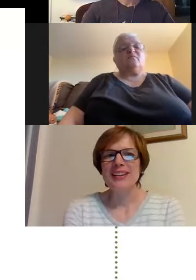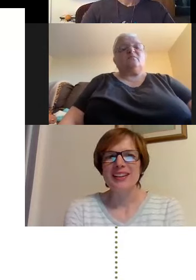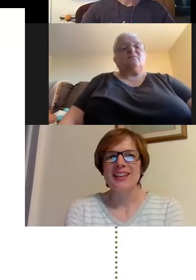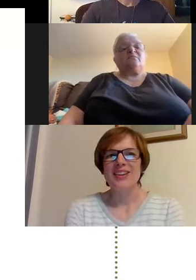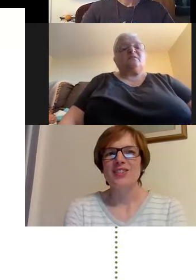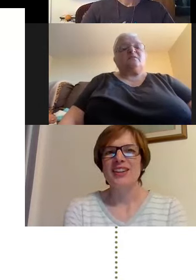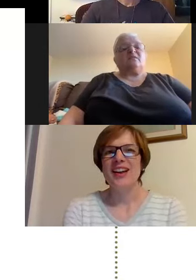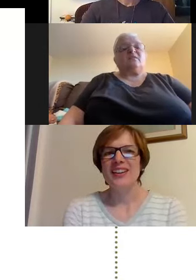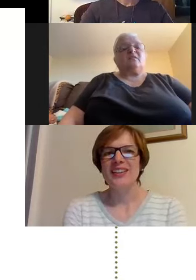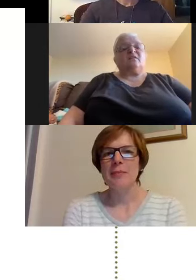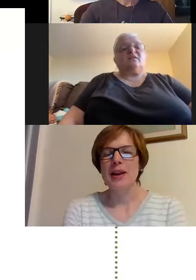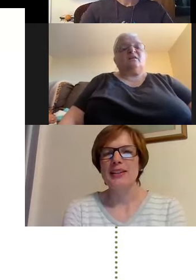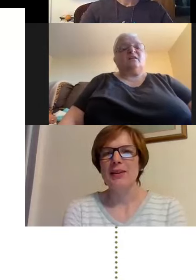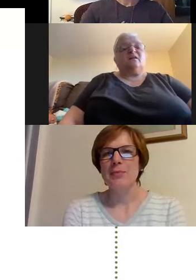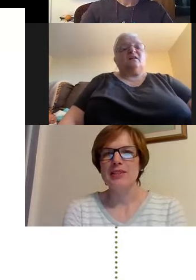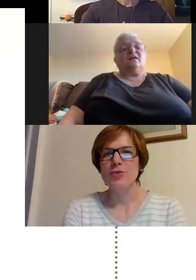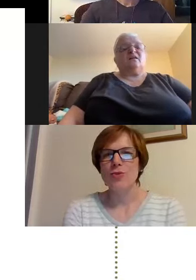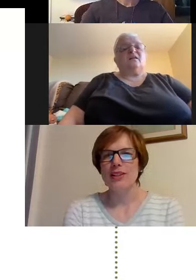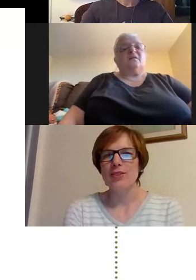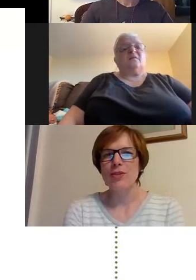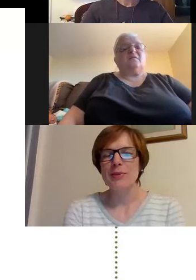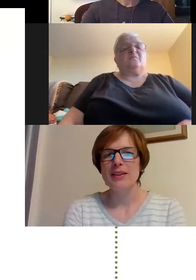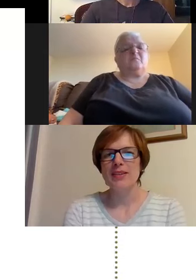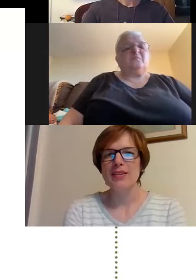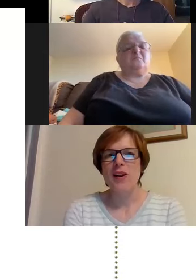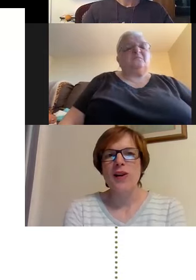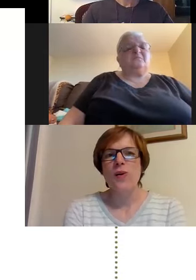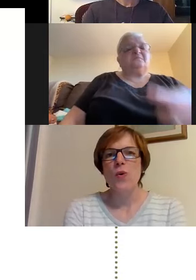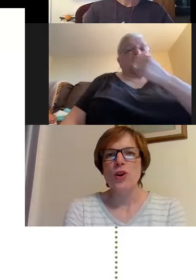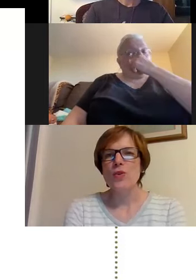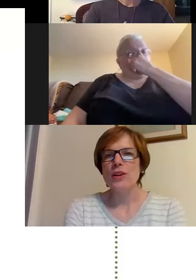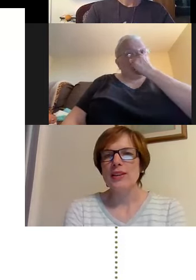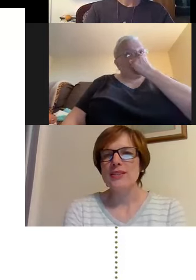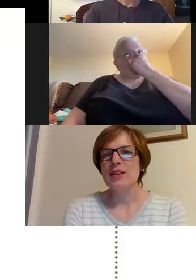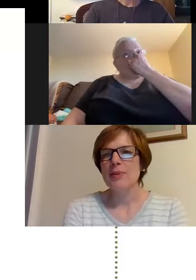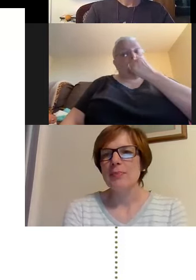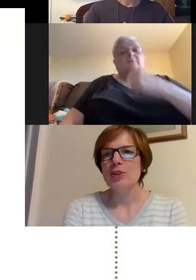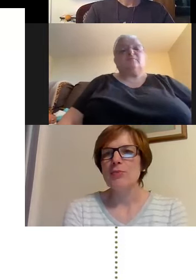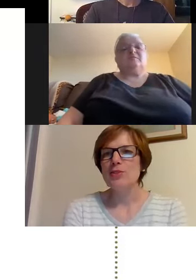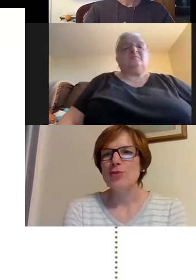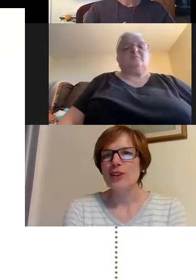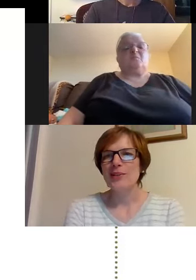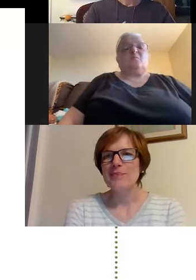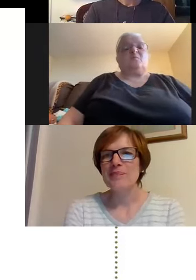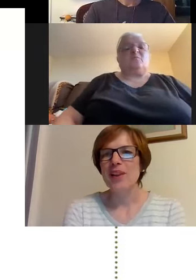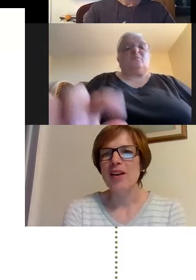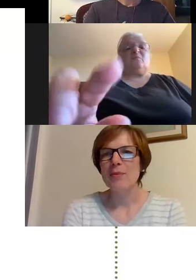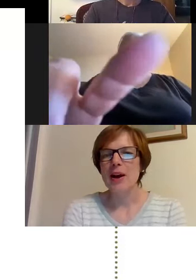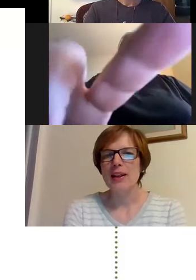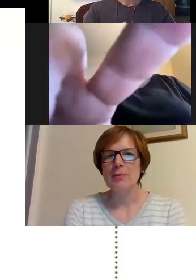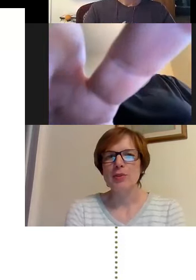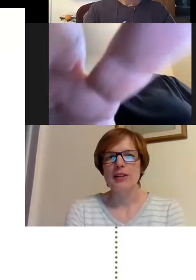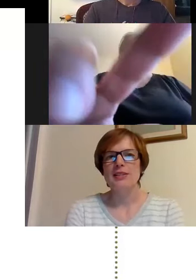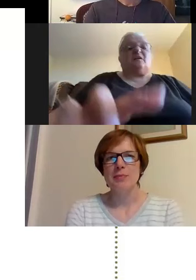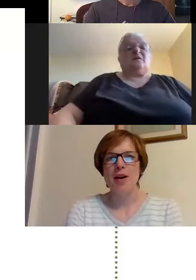everybody here tonight. My name is Coralea Cormier, or Corky. Some people know me as Corky.